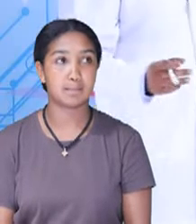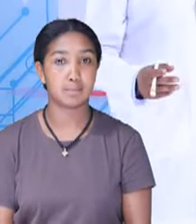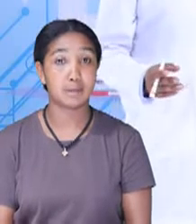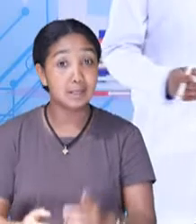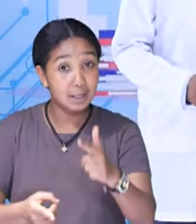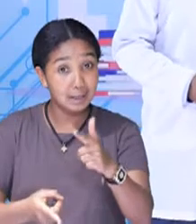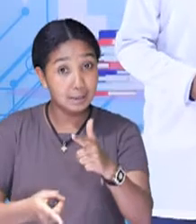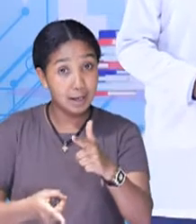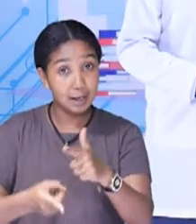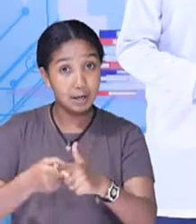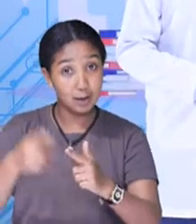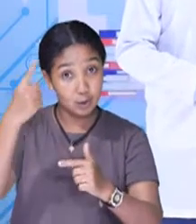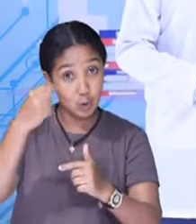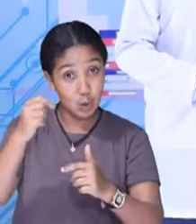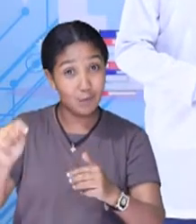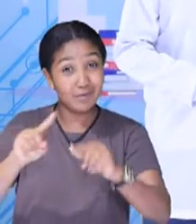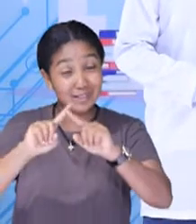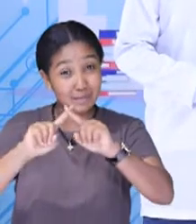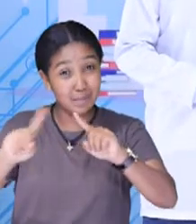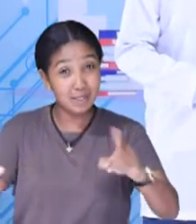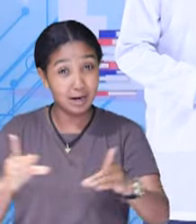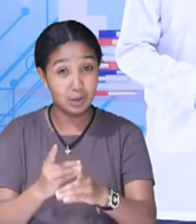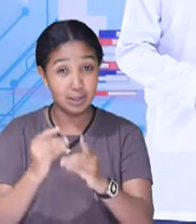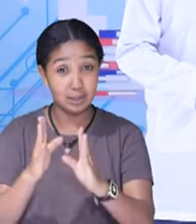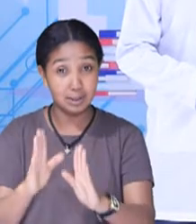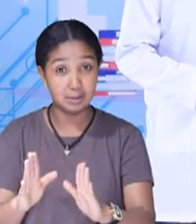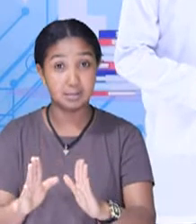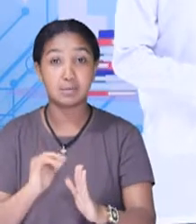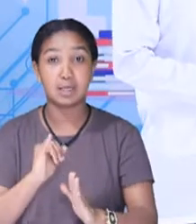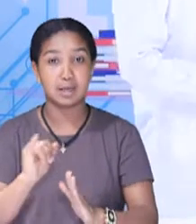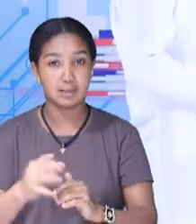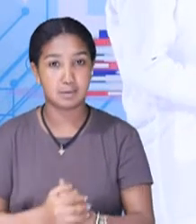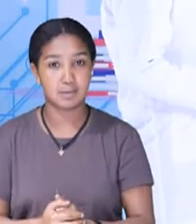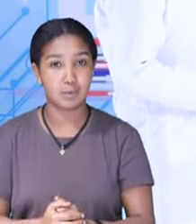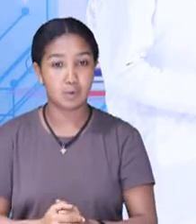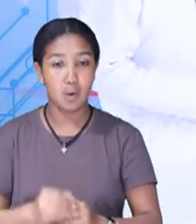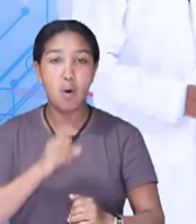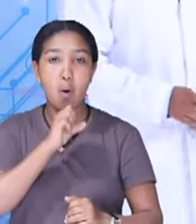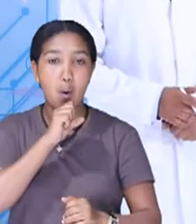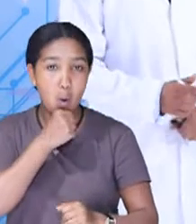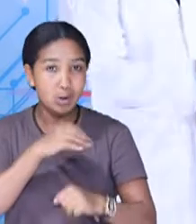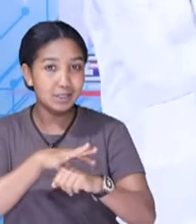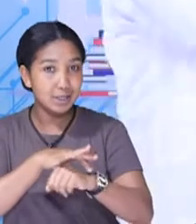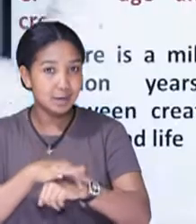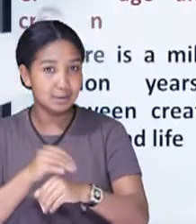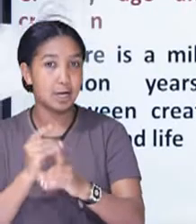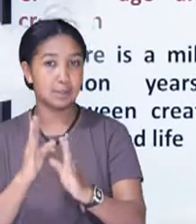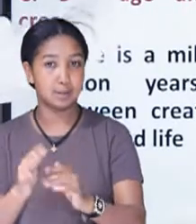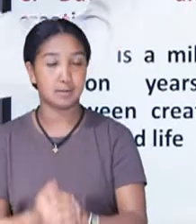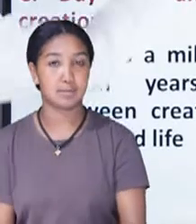The second theory of a special creationism theory is old Earth